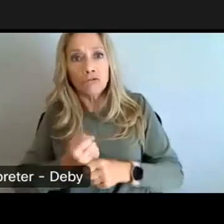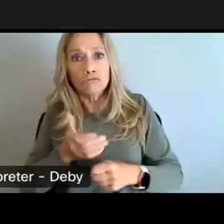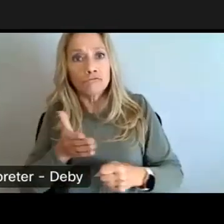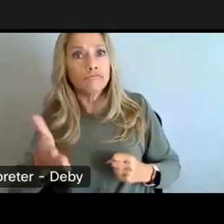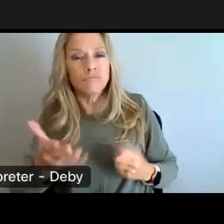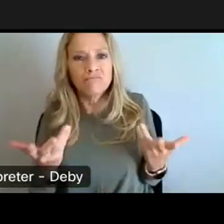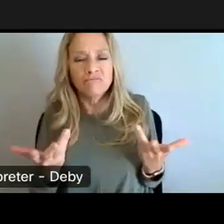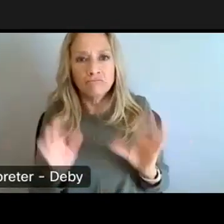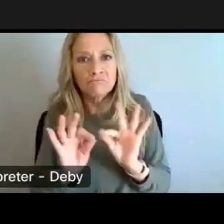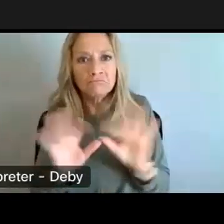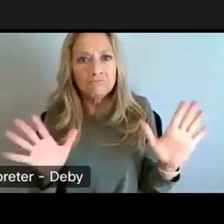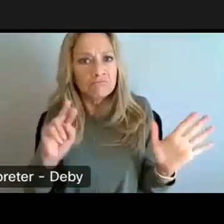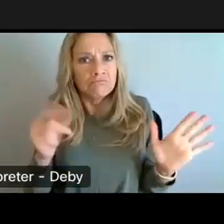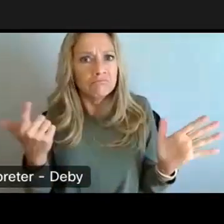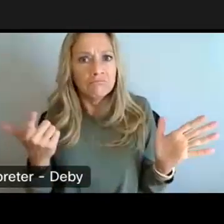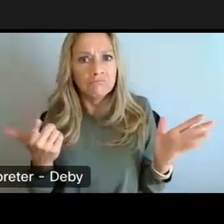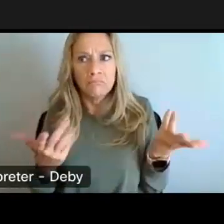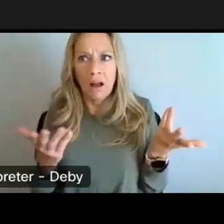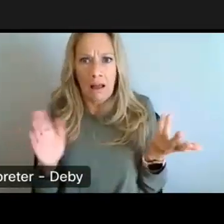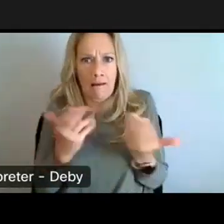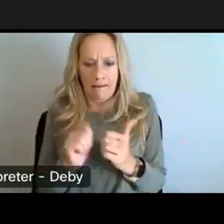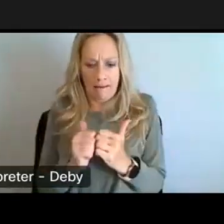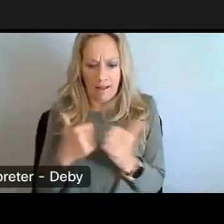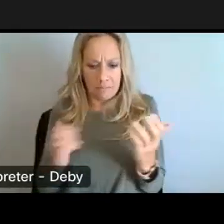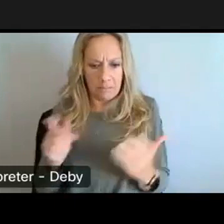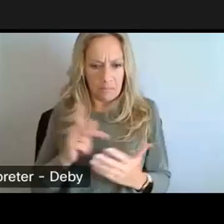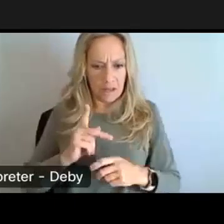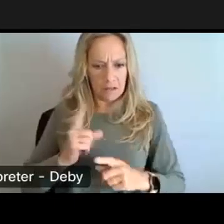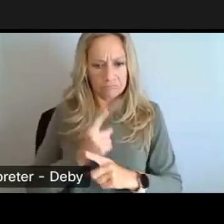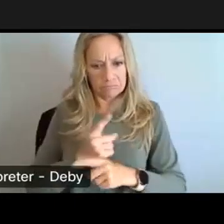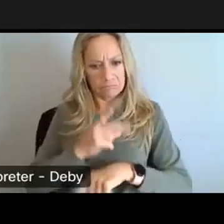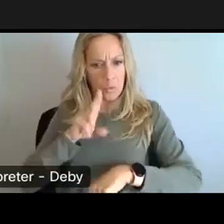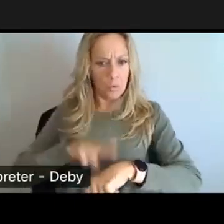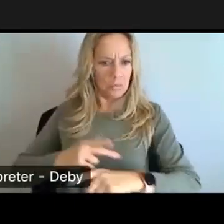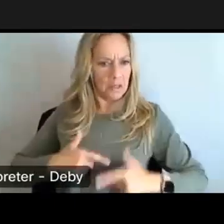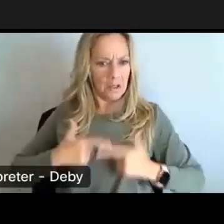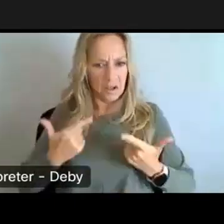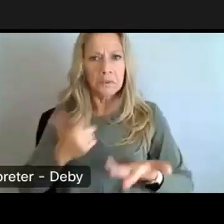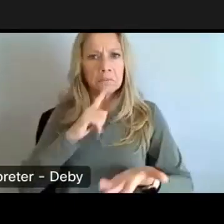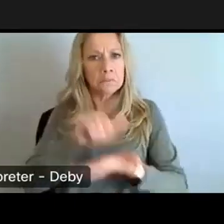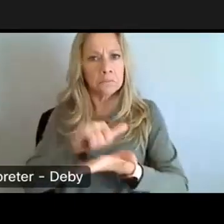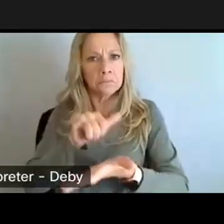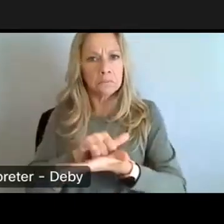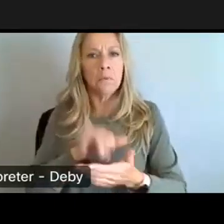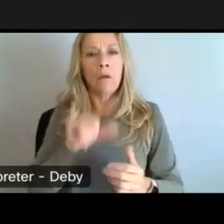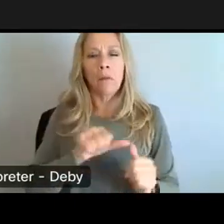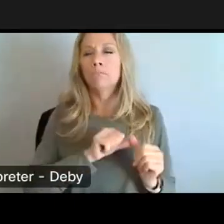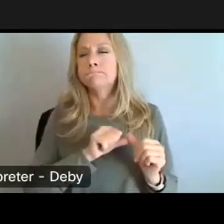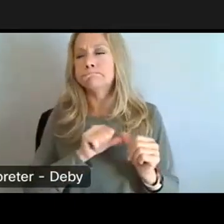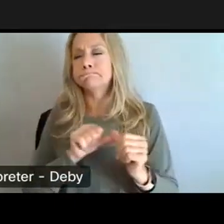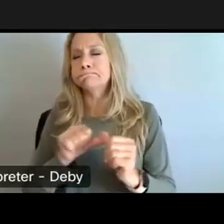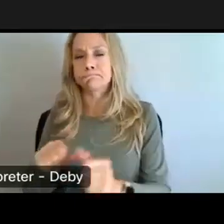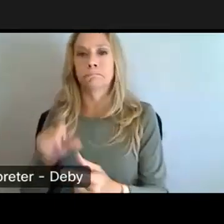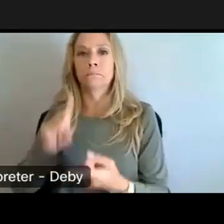um, to when life could get back to some level of normalcy. And that went on until I got my very